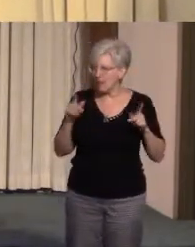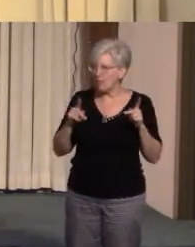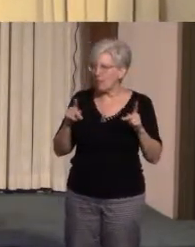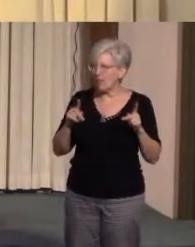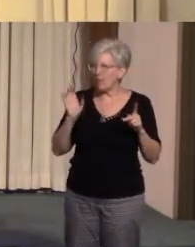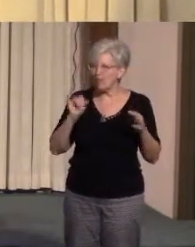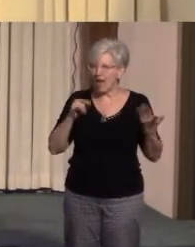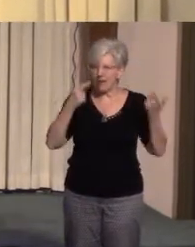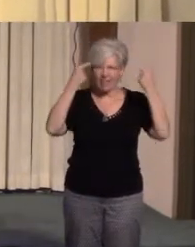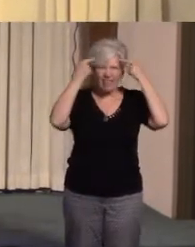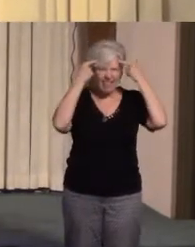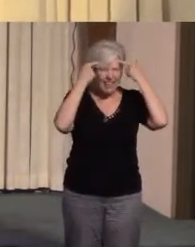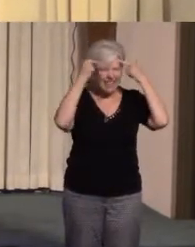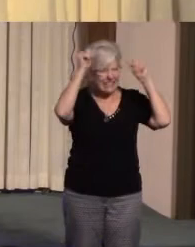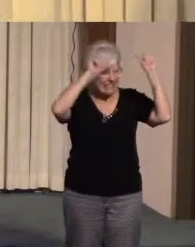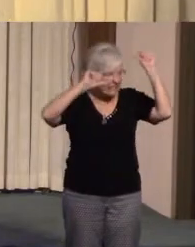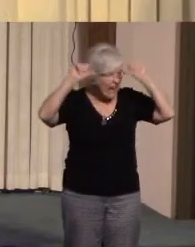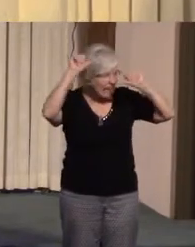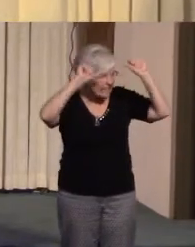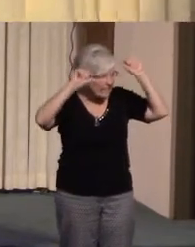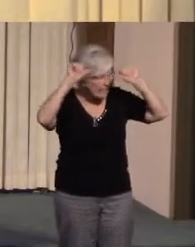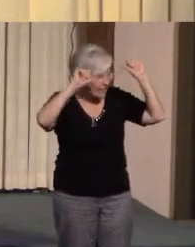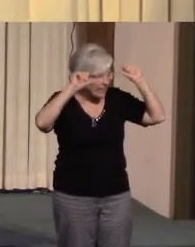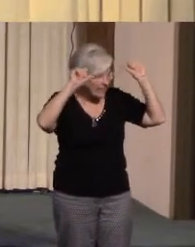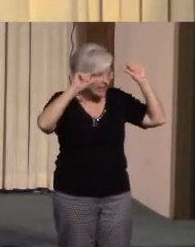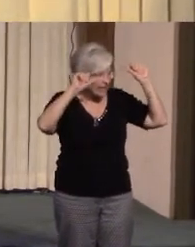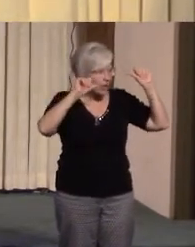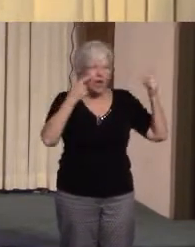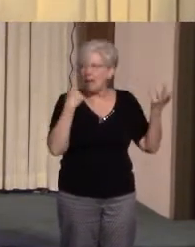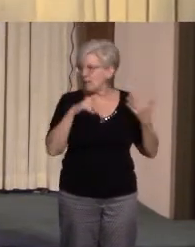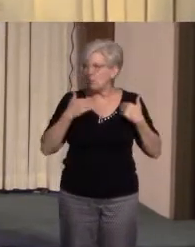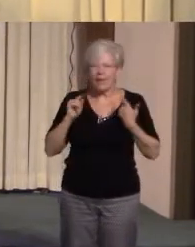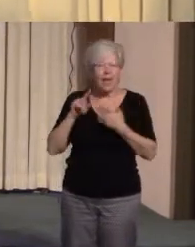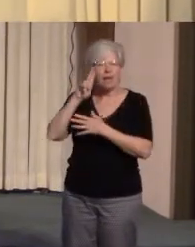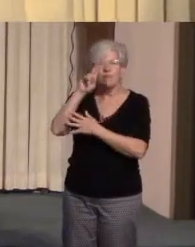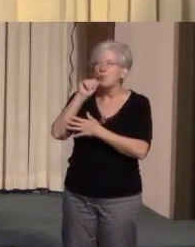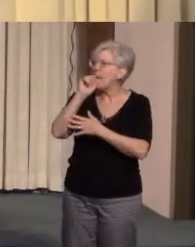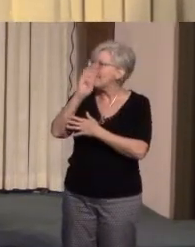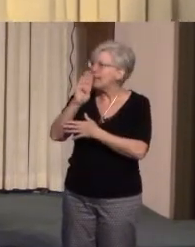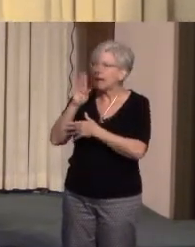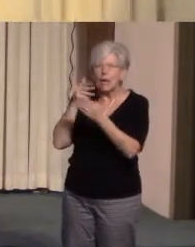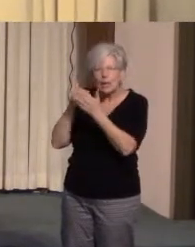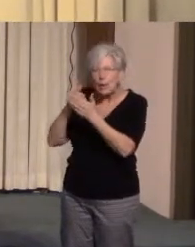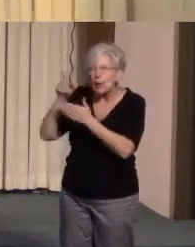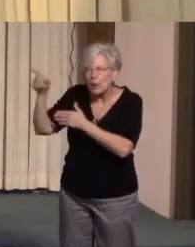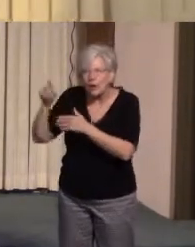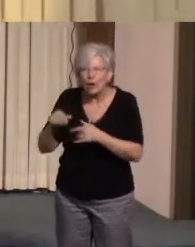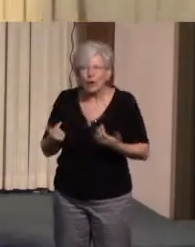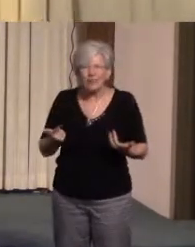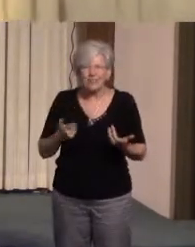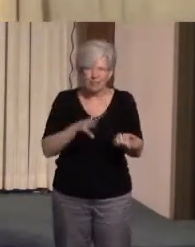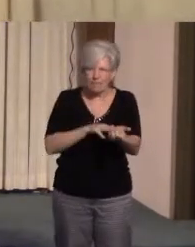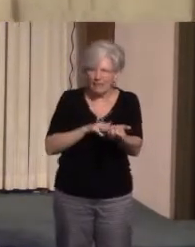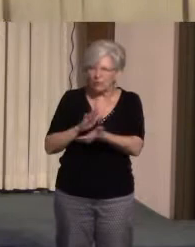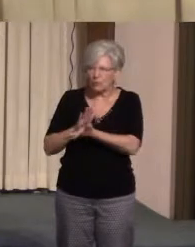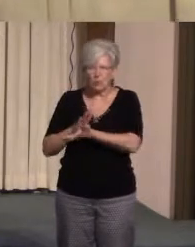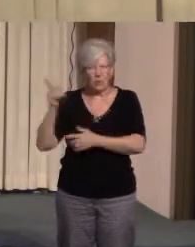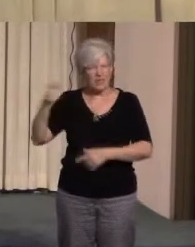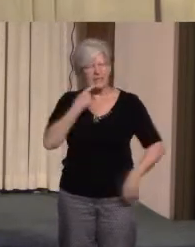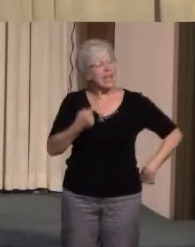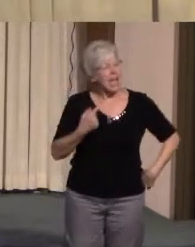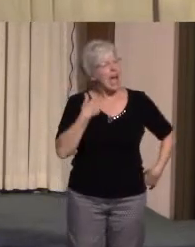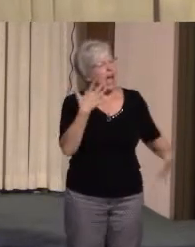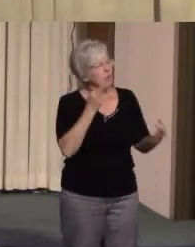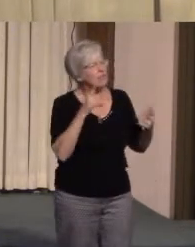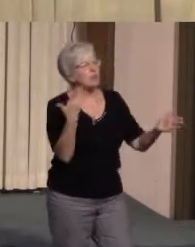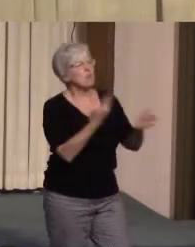scientifically minded. We have UAB, all the colleges and the medical school and all those type folks. It's like, I